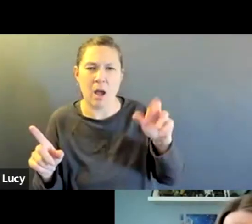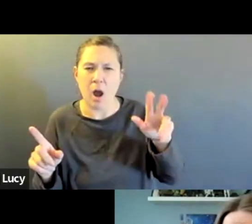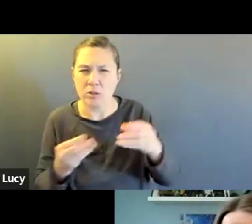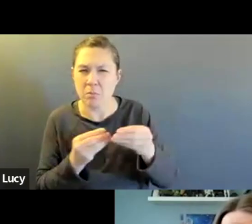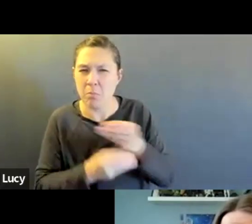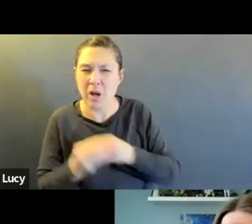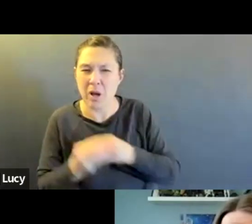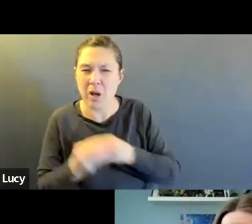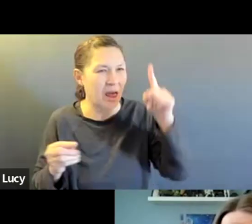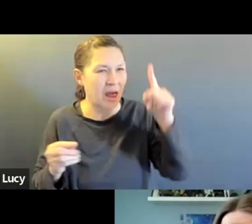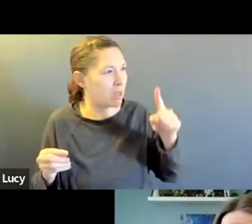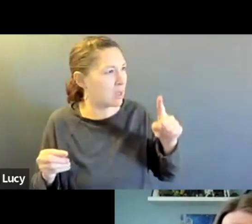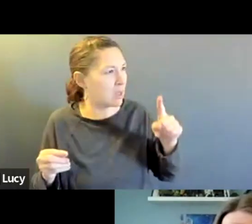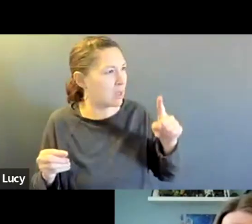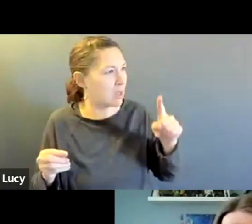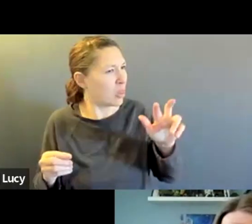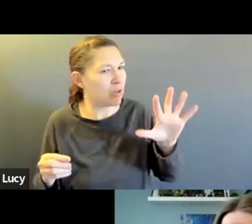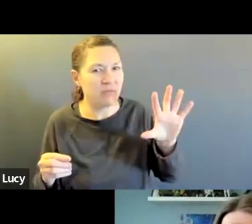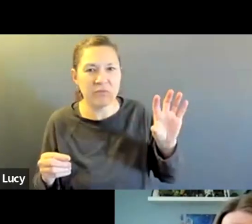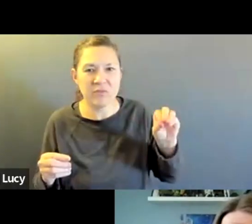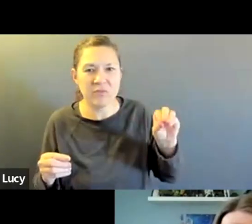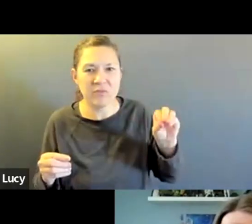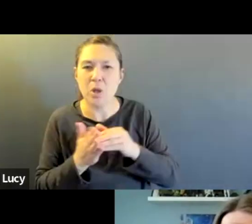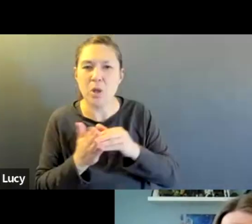that, you know, there's like something like $350 million.